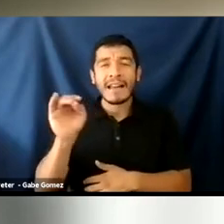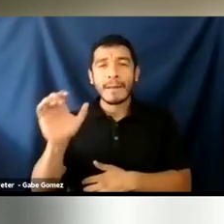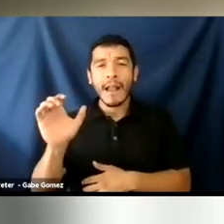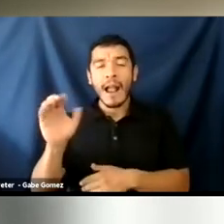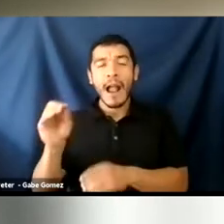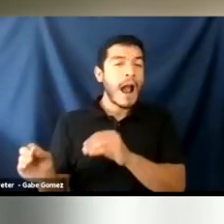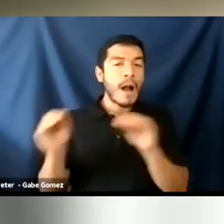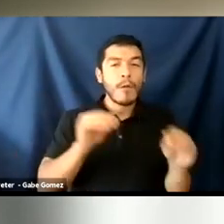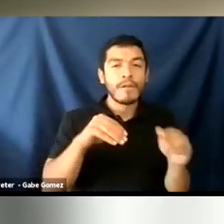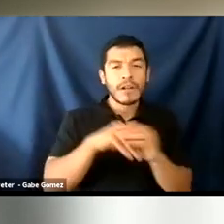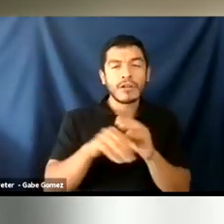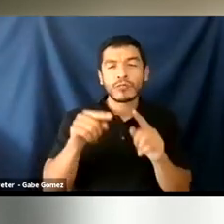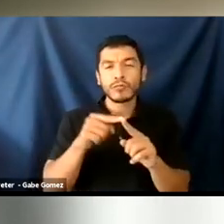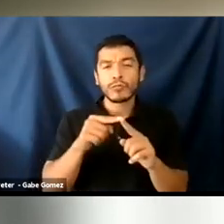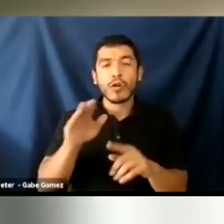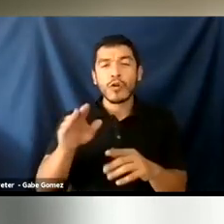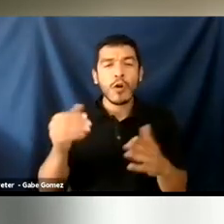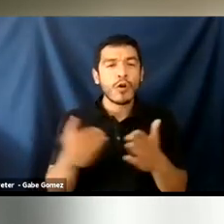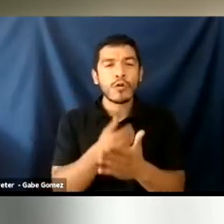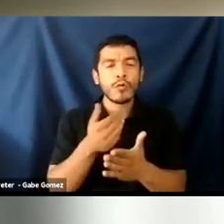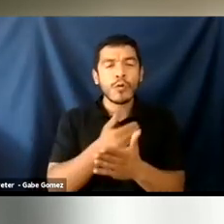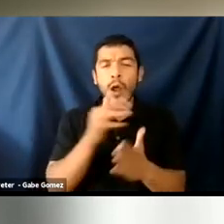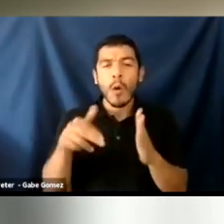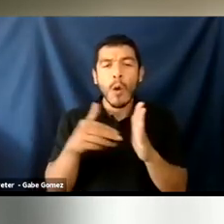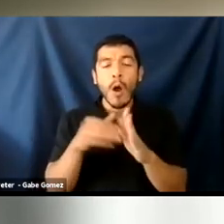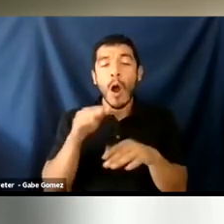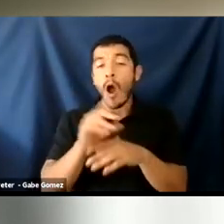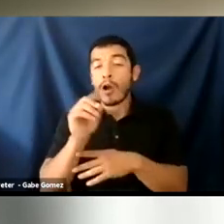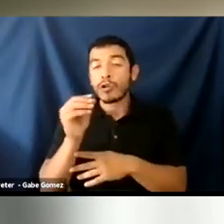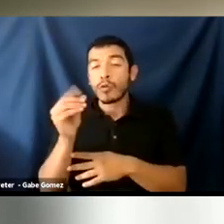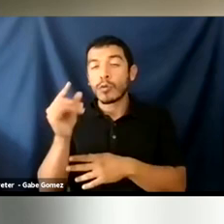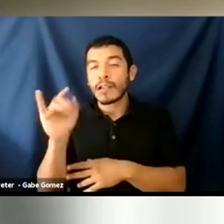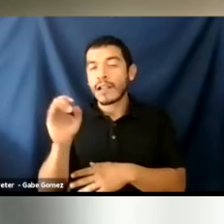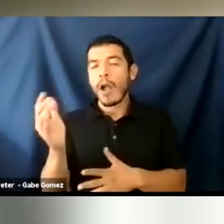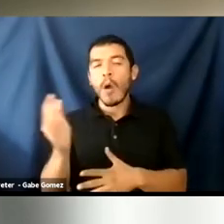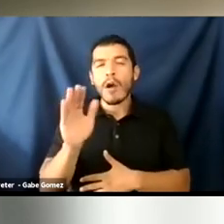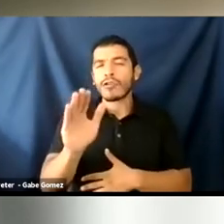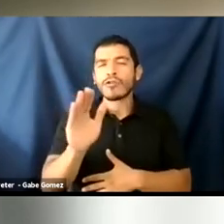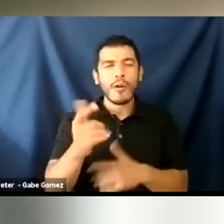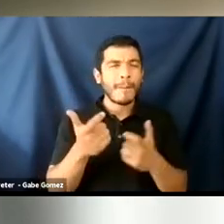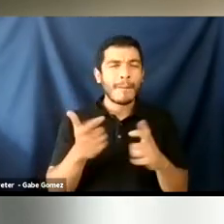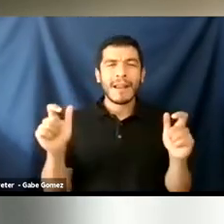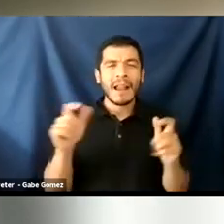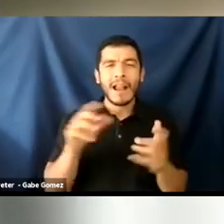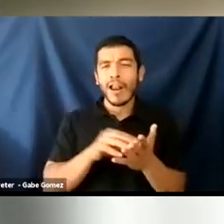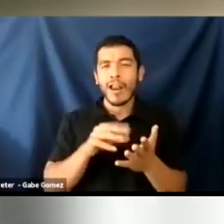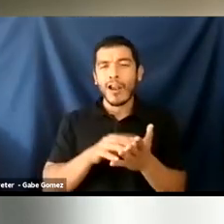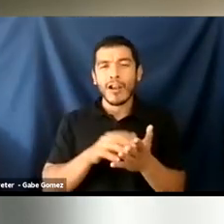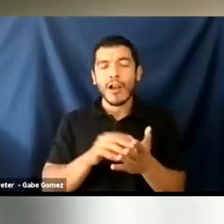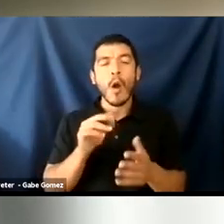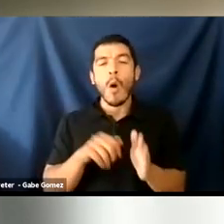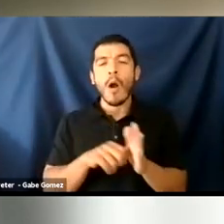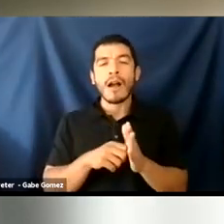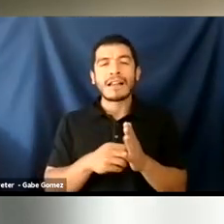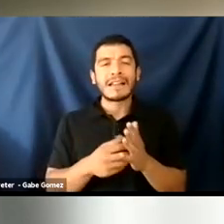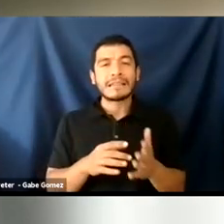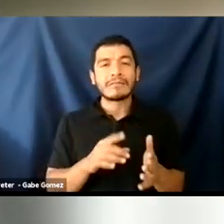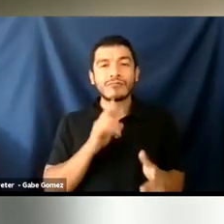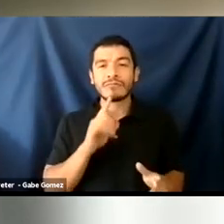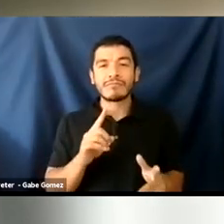moving into your new role on Doogie, what were some of the big learnings or key